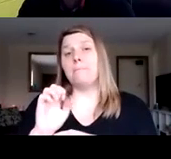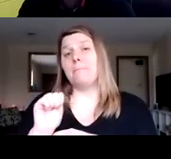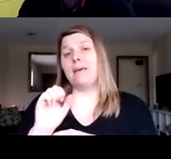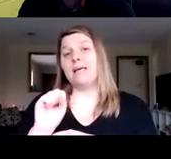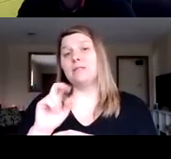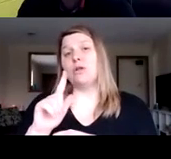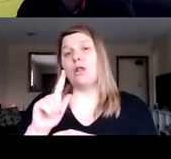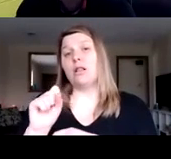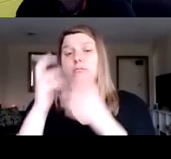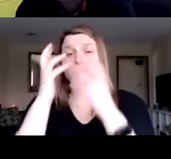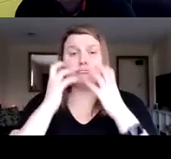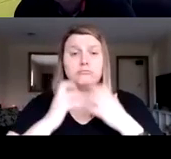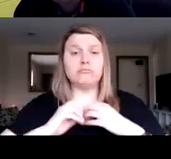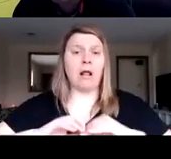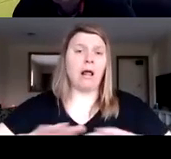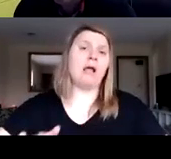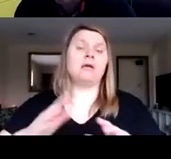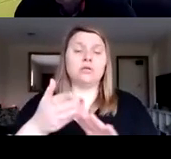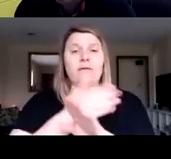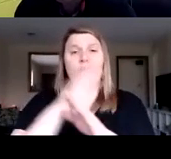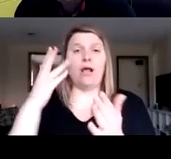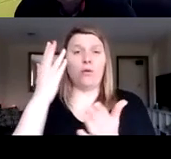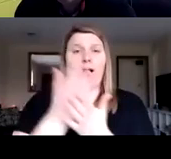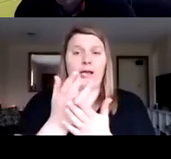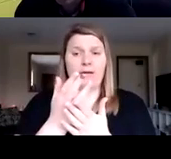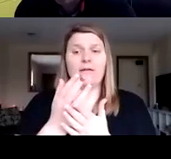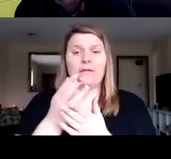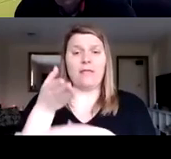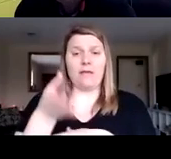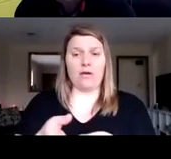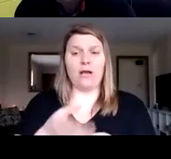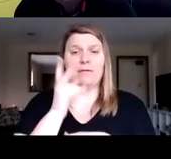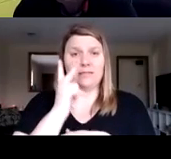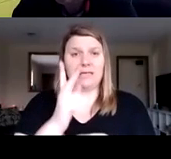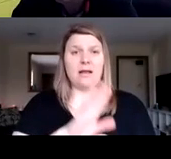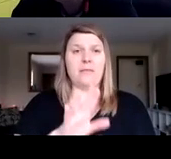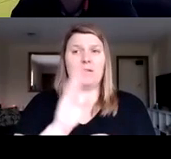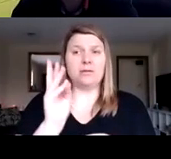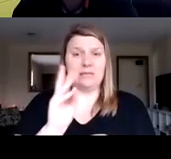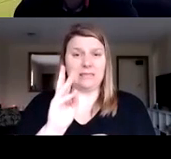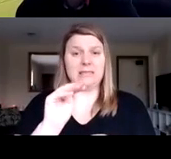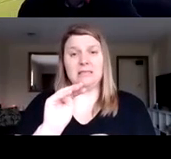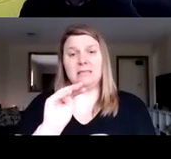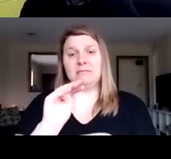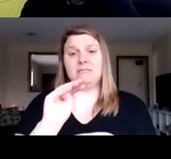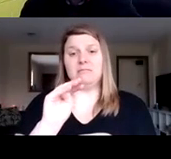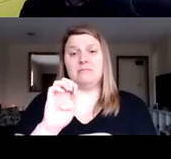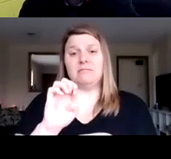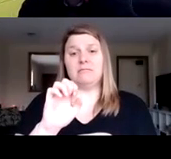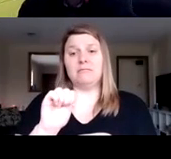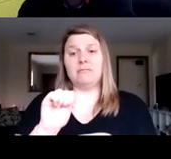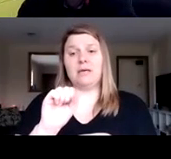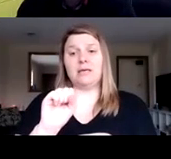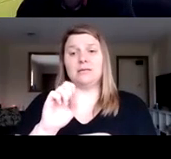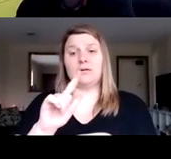before I'd even arrived in residency, I'd seen about a half dozen cases of measles, which for a lot